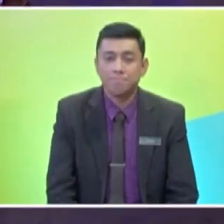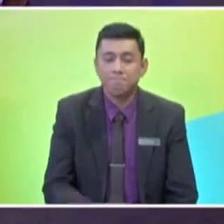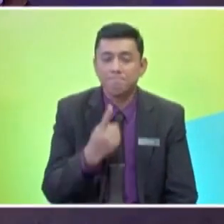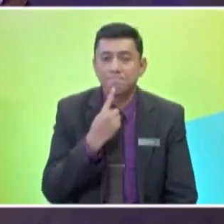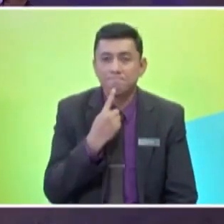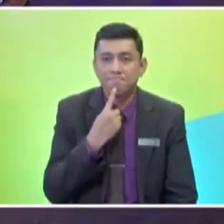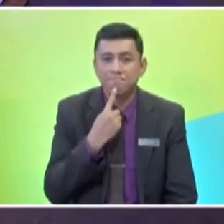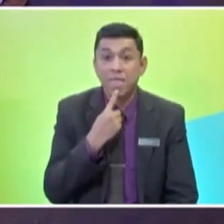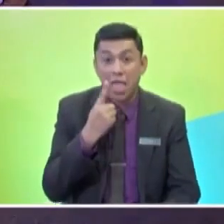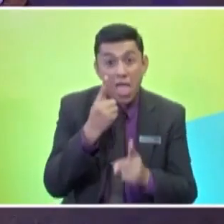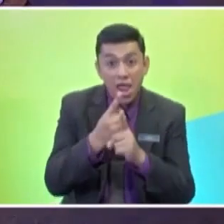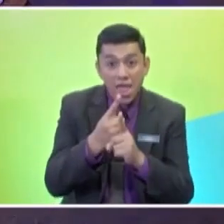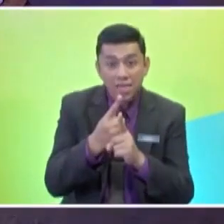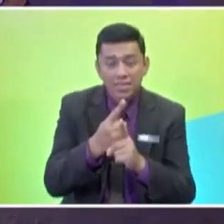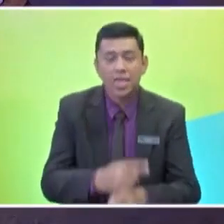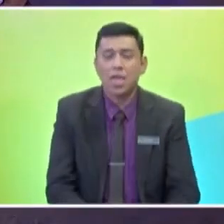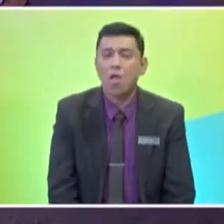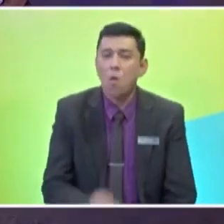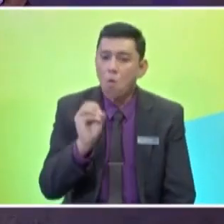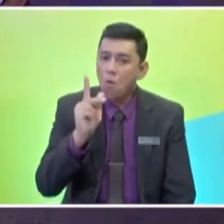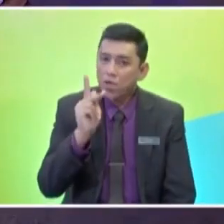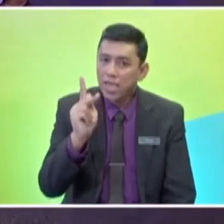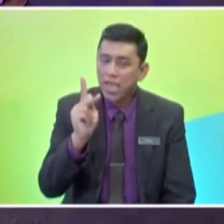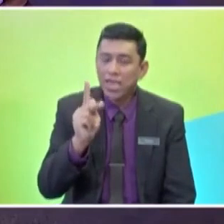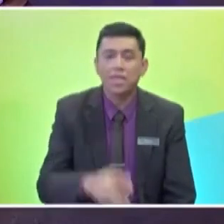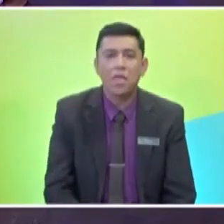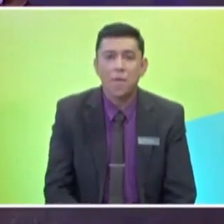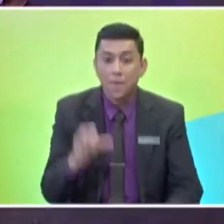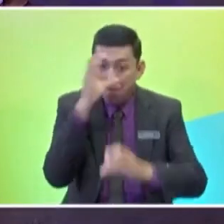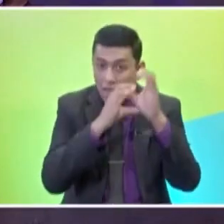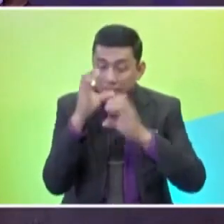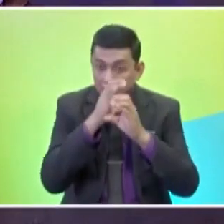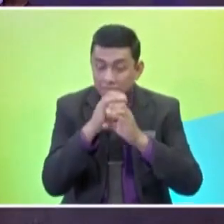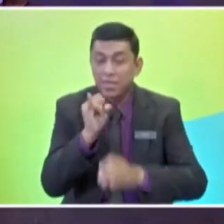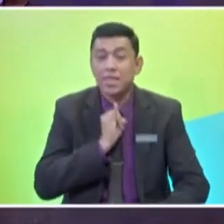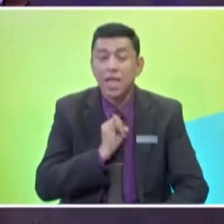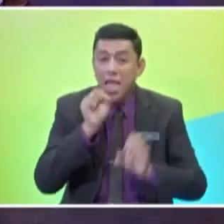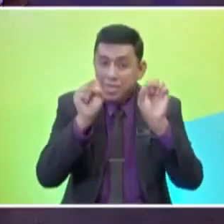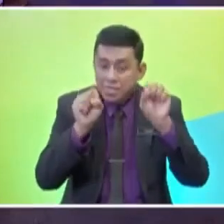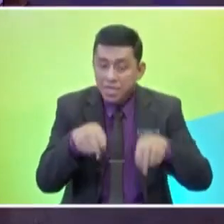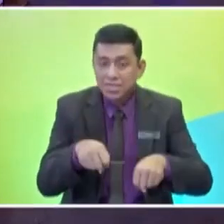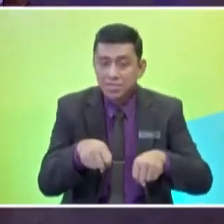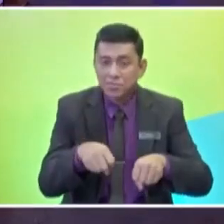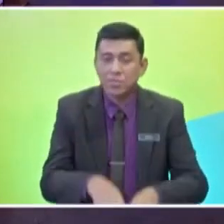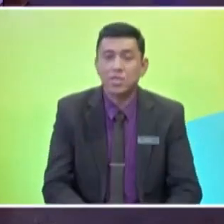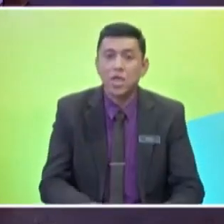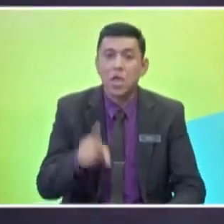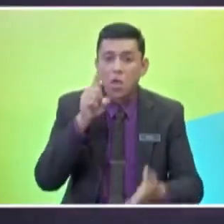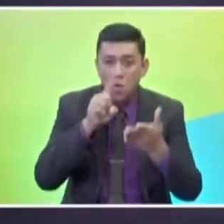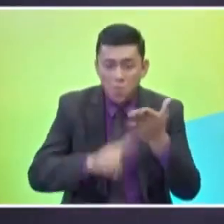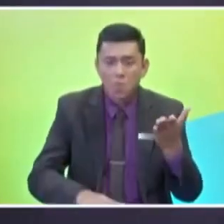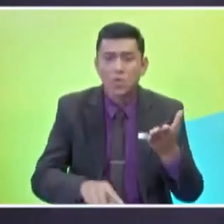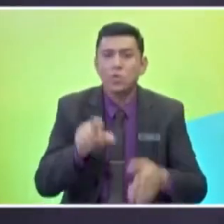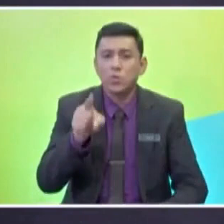Is that correct, teacher? Yes, okay. It's a duck. A duck, so I have to find. Yes, I can see you, Mr. Ducky. What are you doing here?